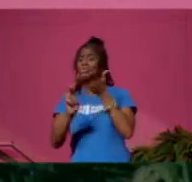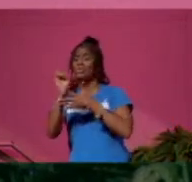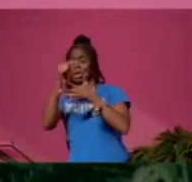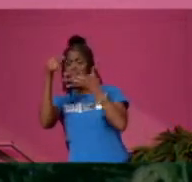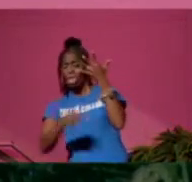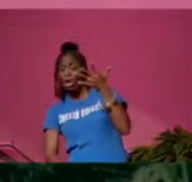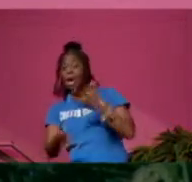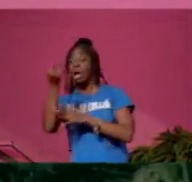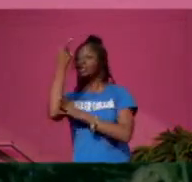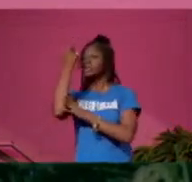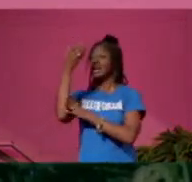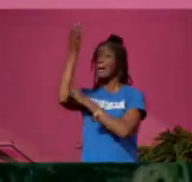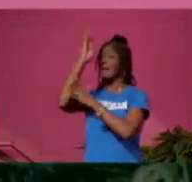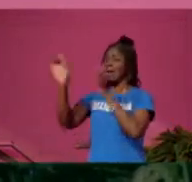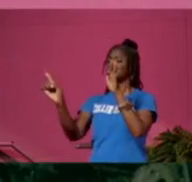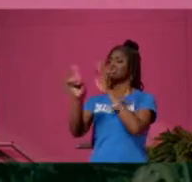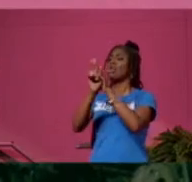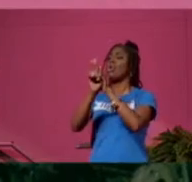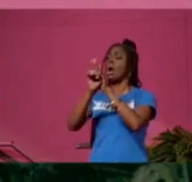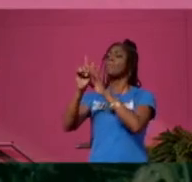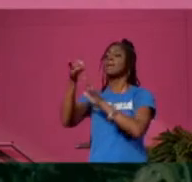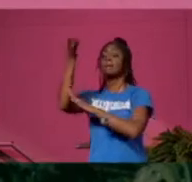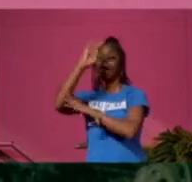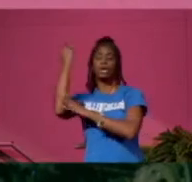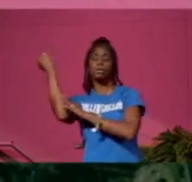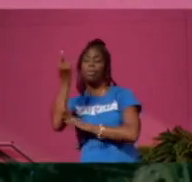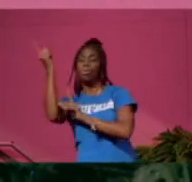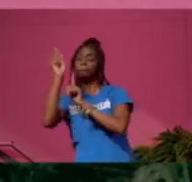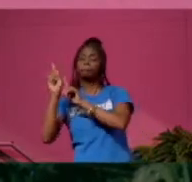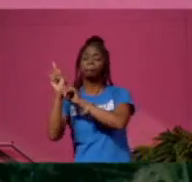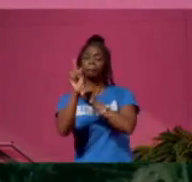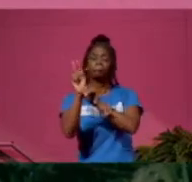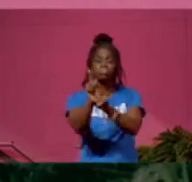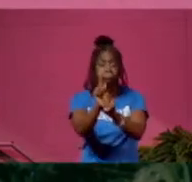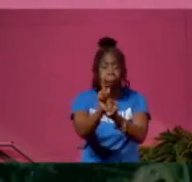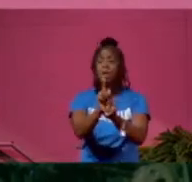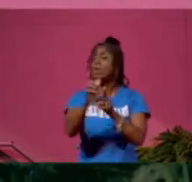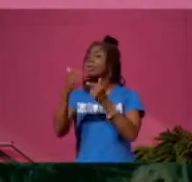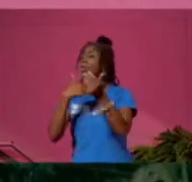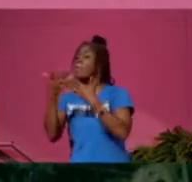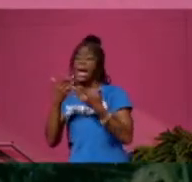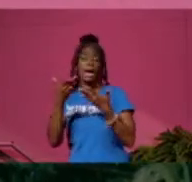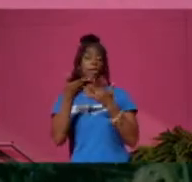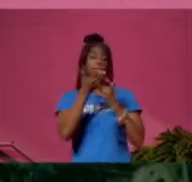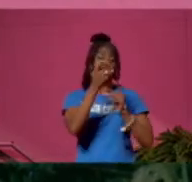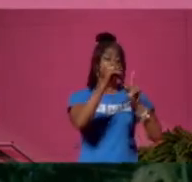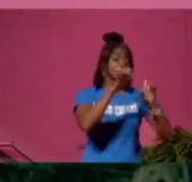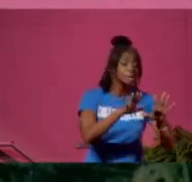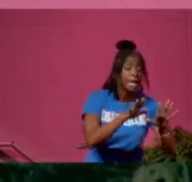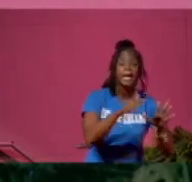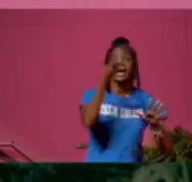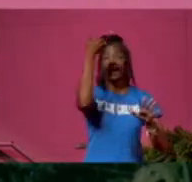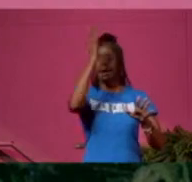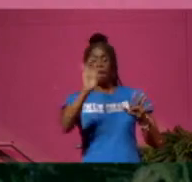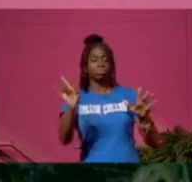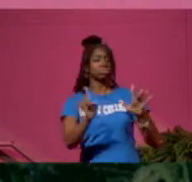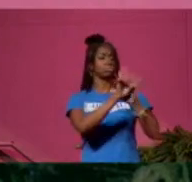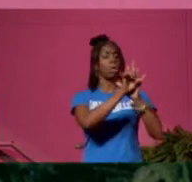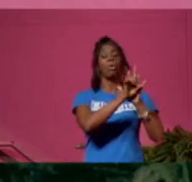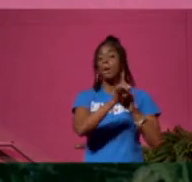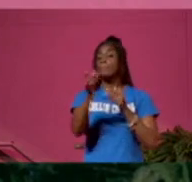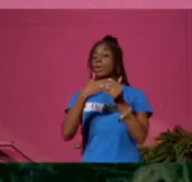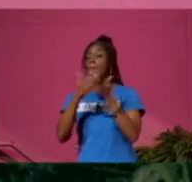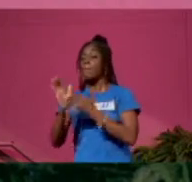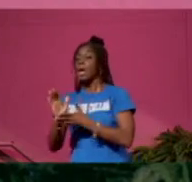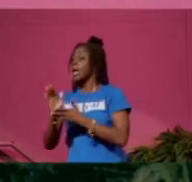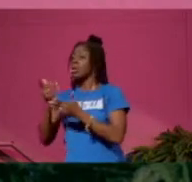with you in every trial and every test. God is with you in every exam and in every quiz. God is with you in every